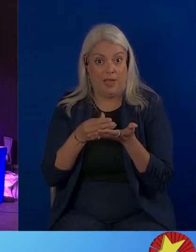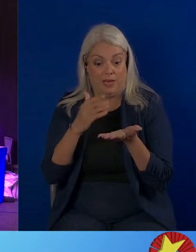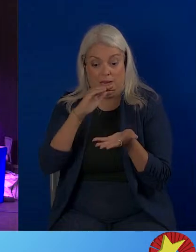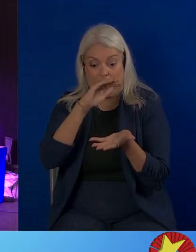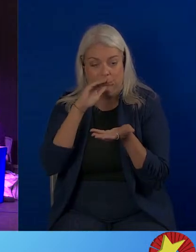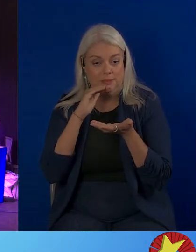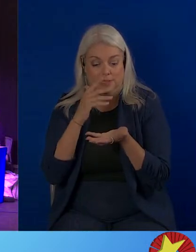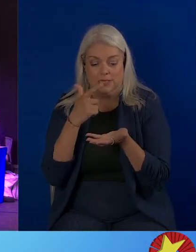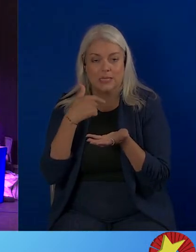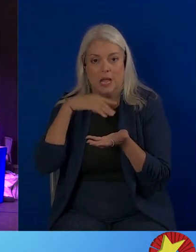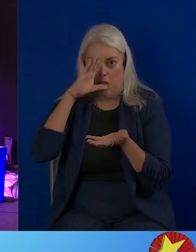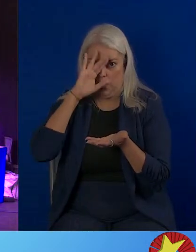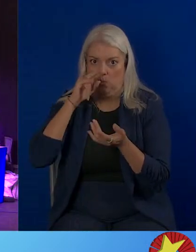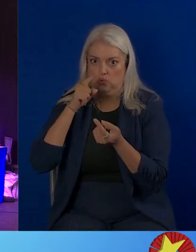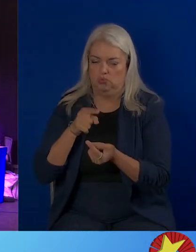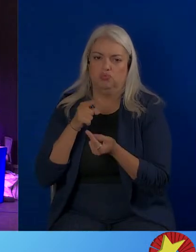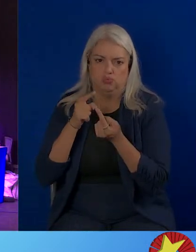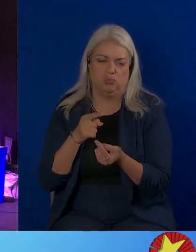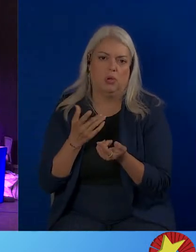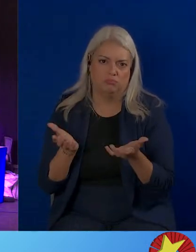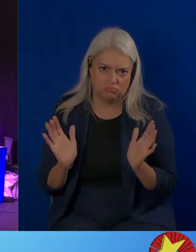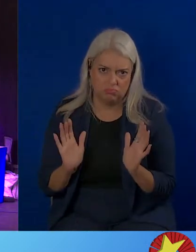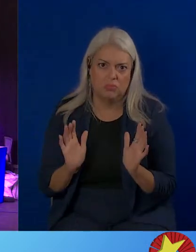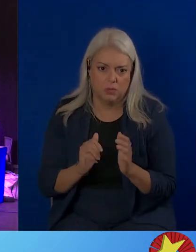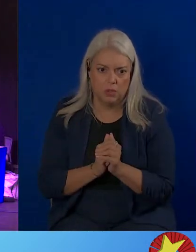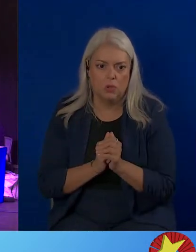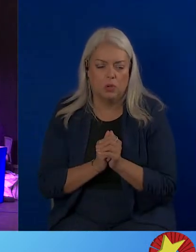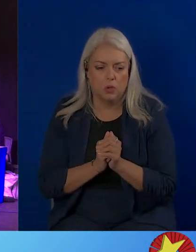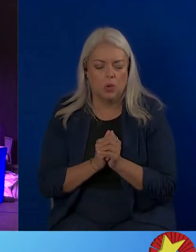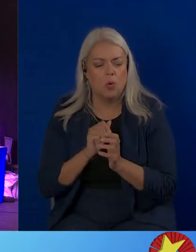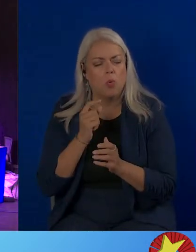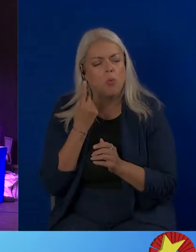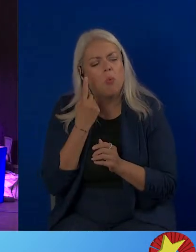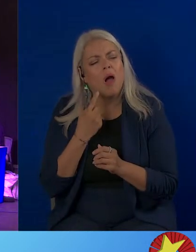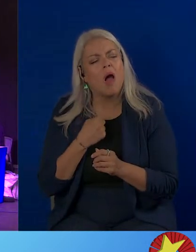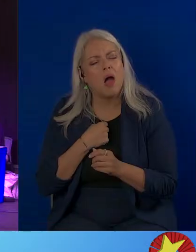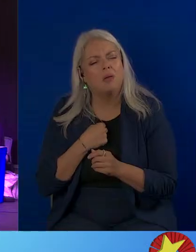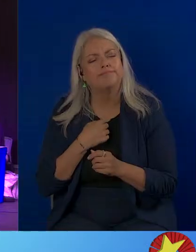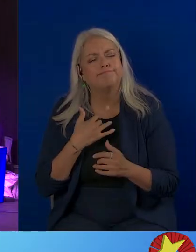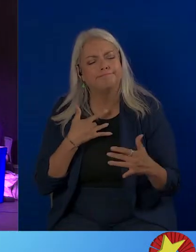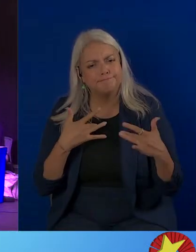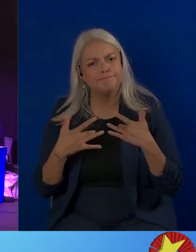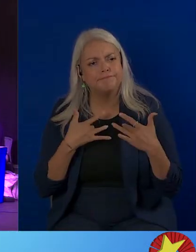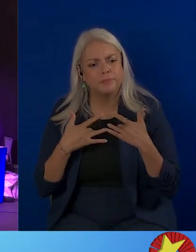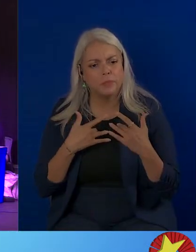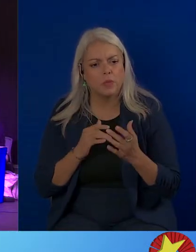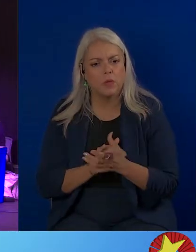significant struggle. I understand that. My concern here is